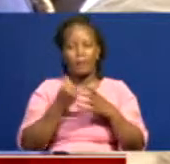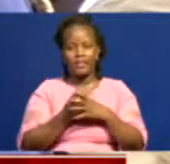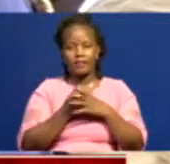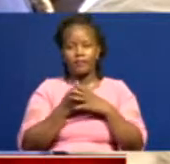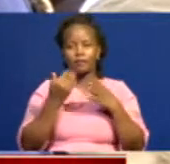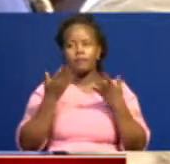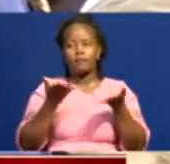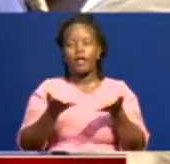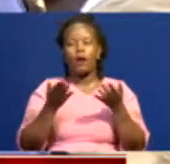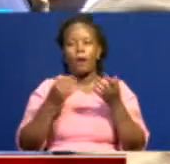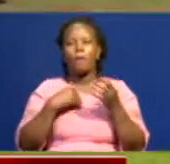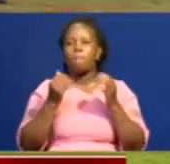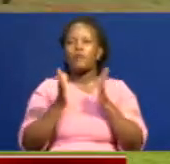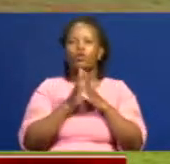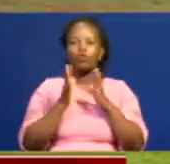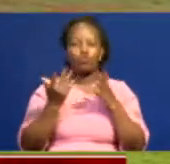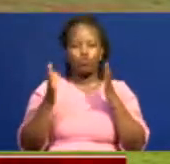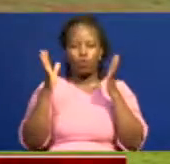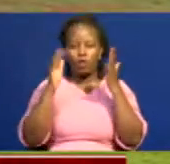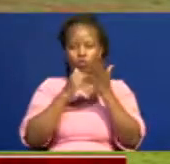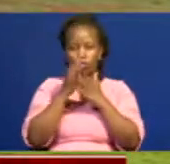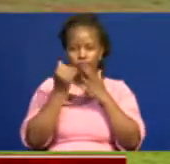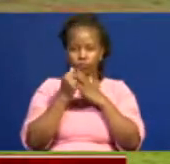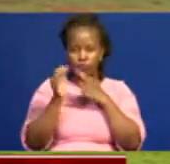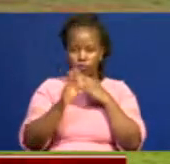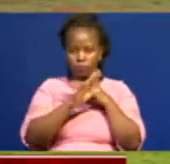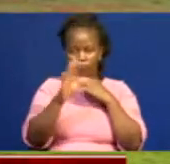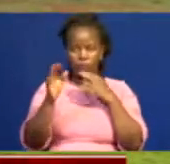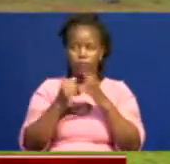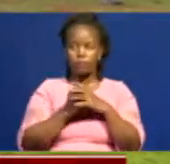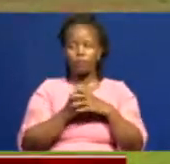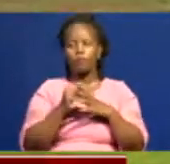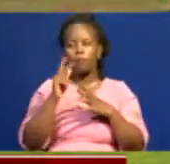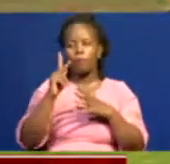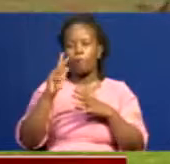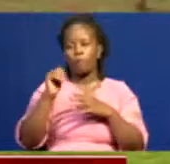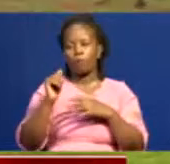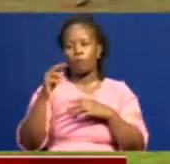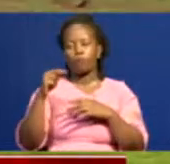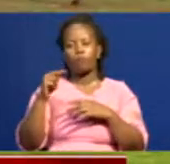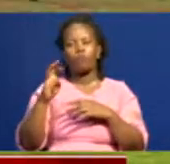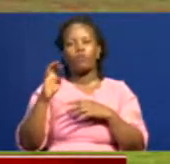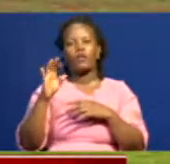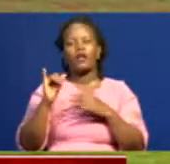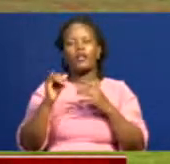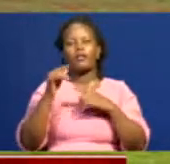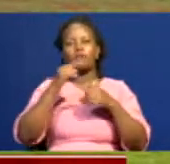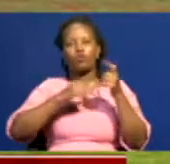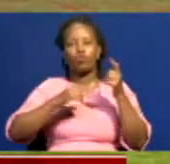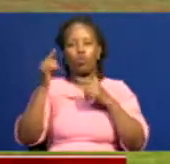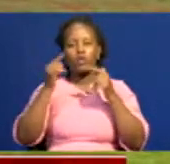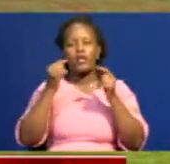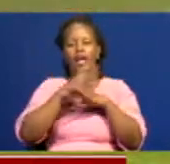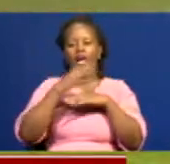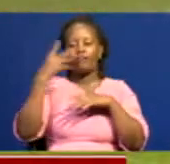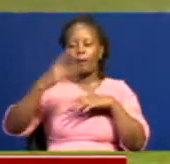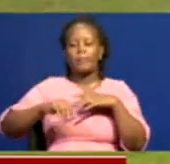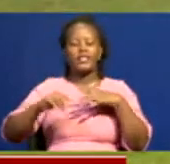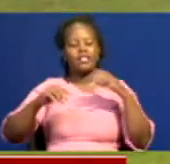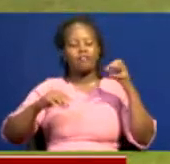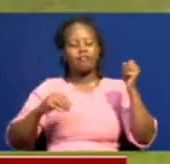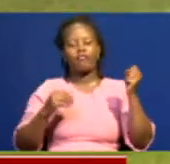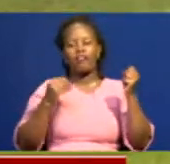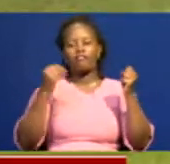mimi nataka tu kuwapongeza nyinyi. Kangemi Wazoefu won the men's title after beating Kangemi All-Stars 5-4 in post-match